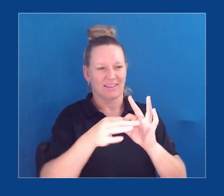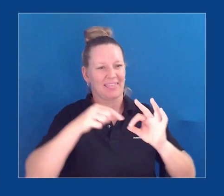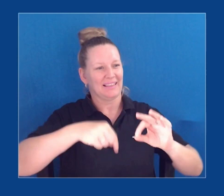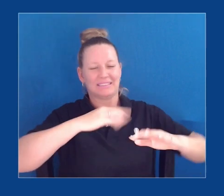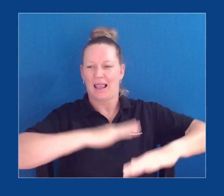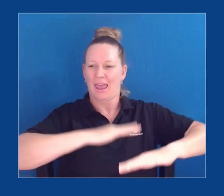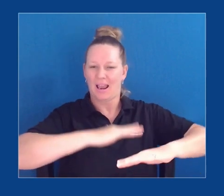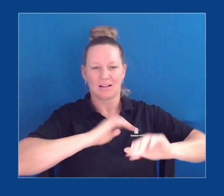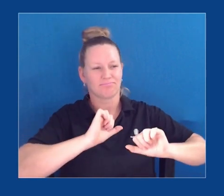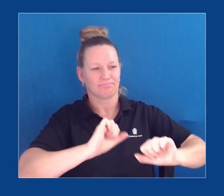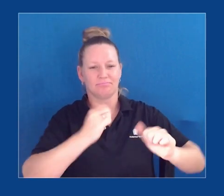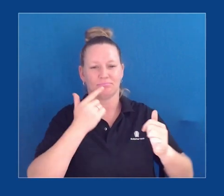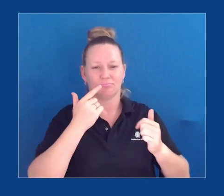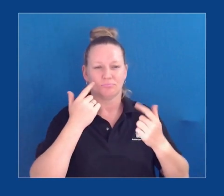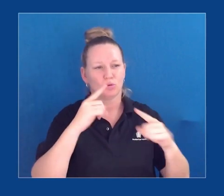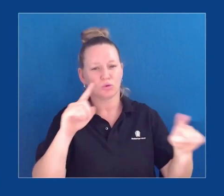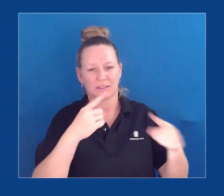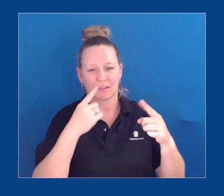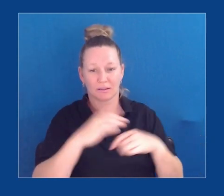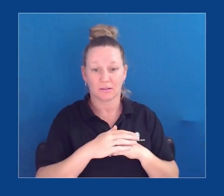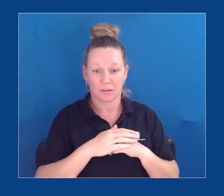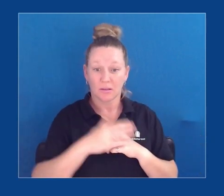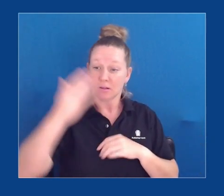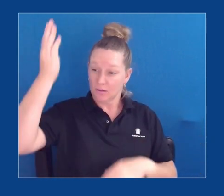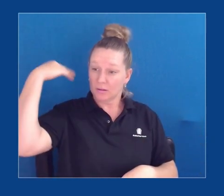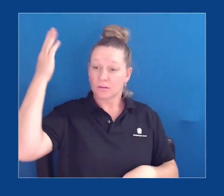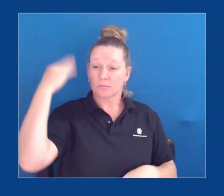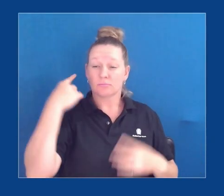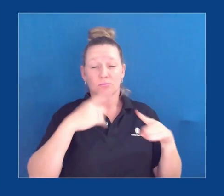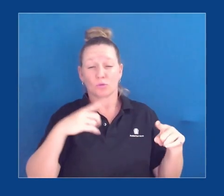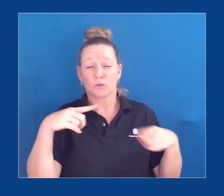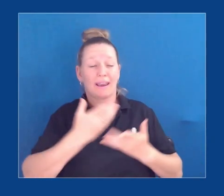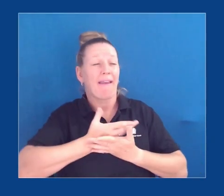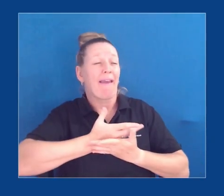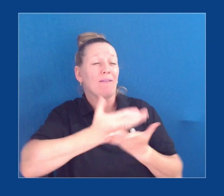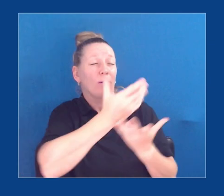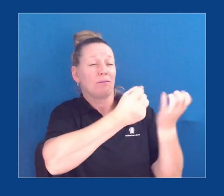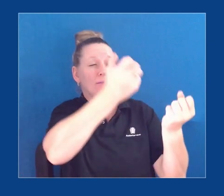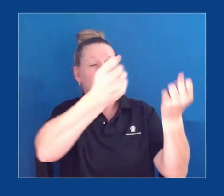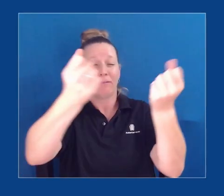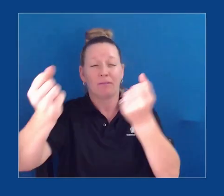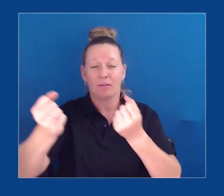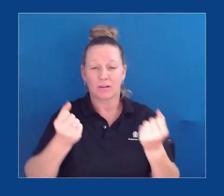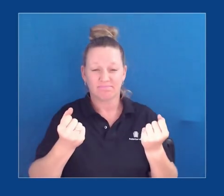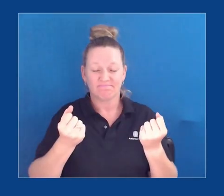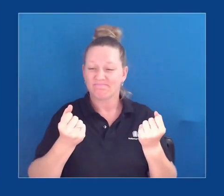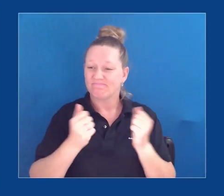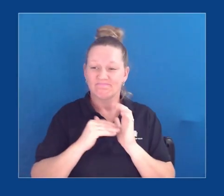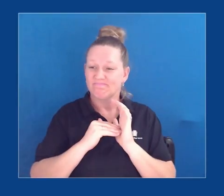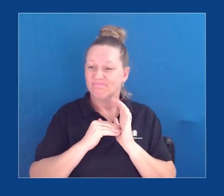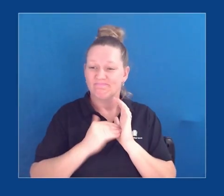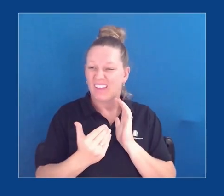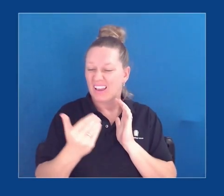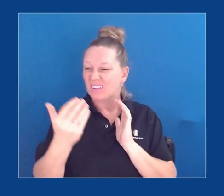traditions were once everywhere in Australia and now survive as living traditions only in several